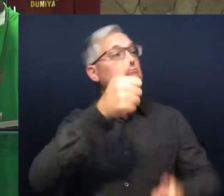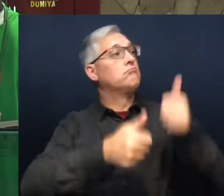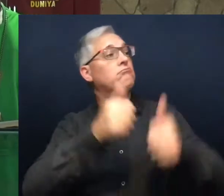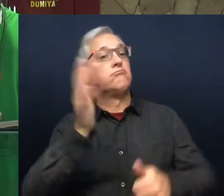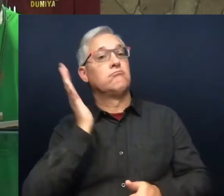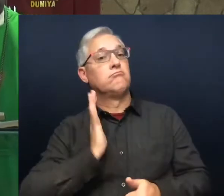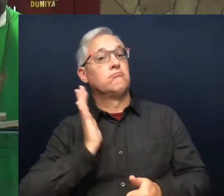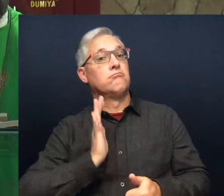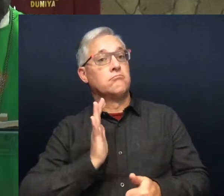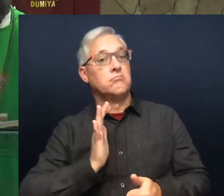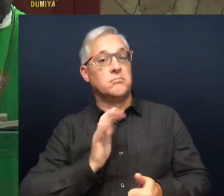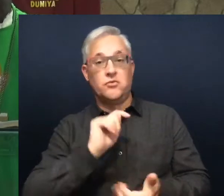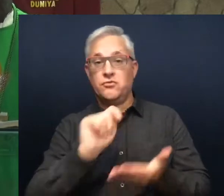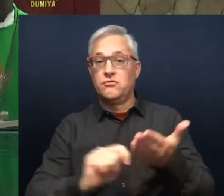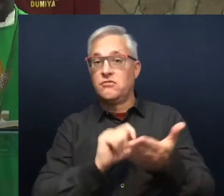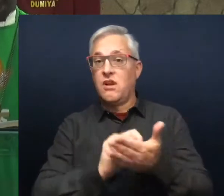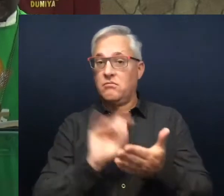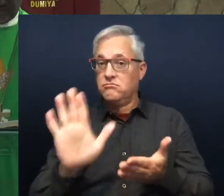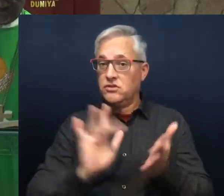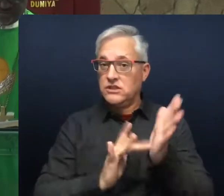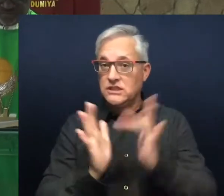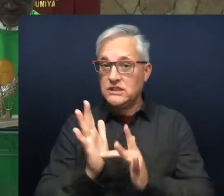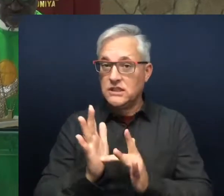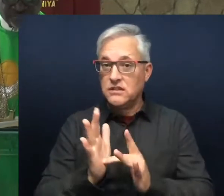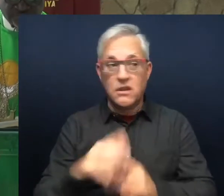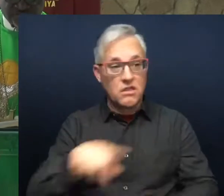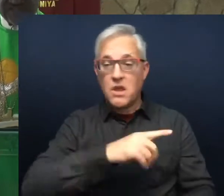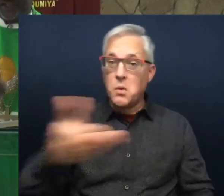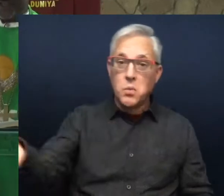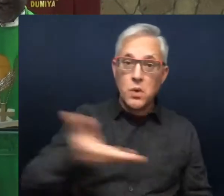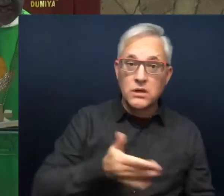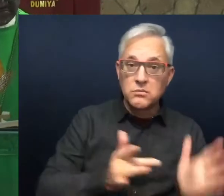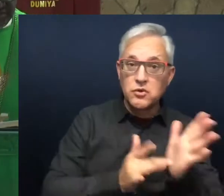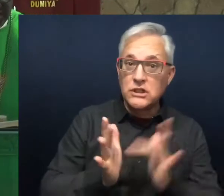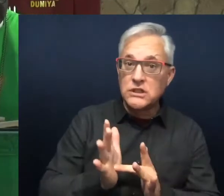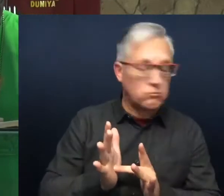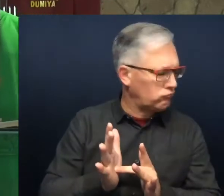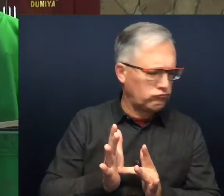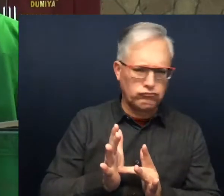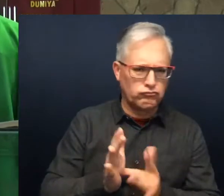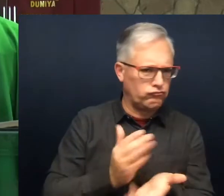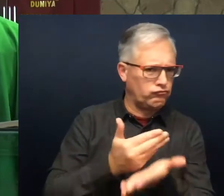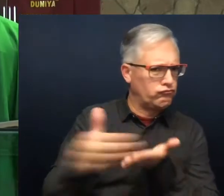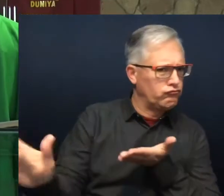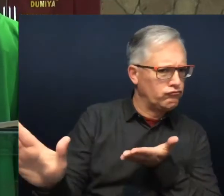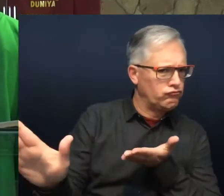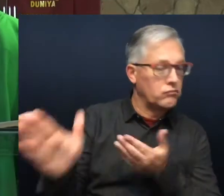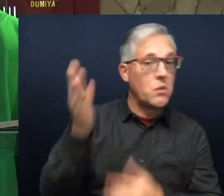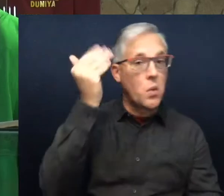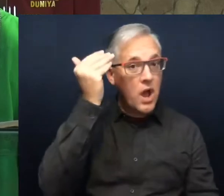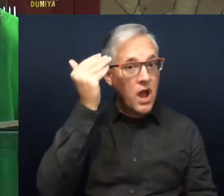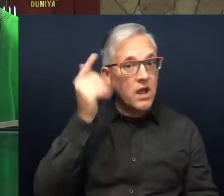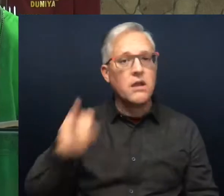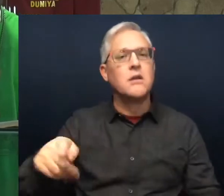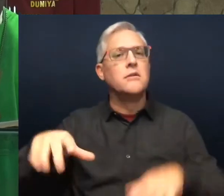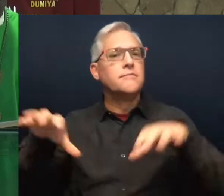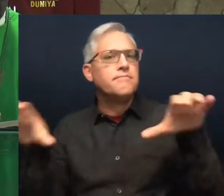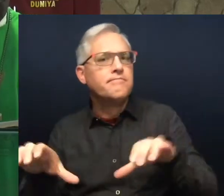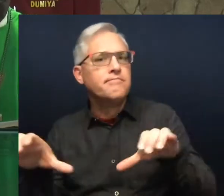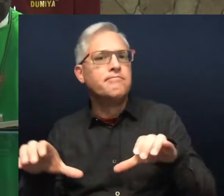never welcomed him. They rejected him. They rejected him mainly because of what he says and